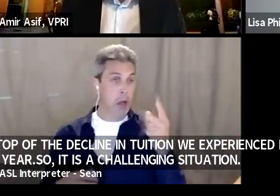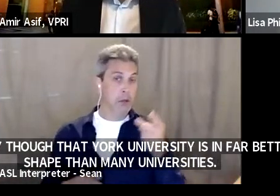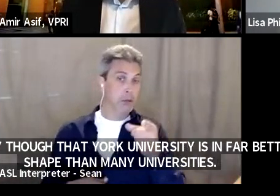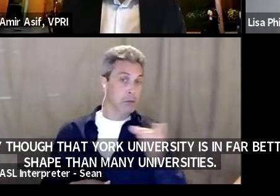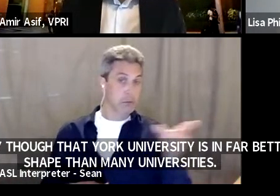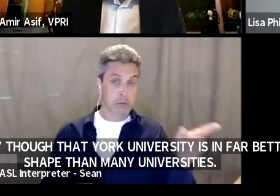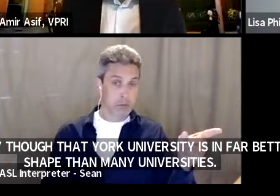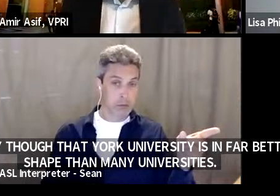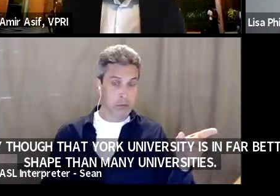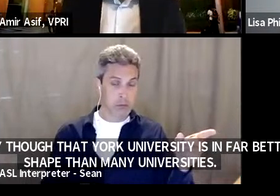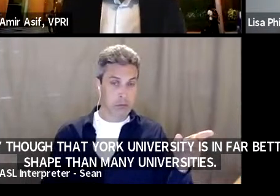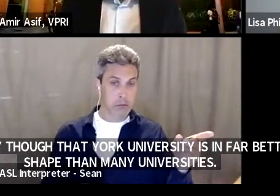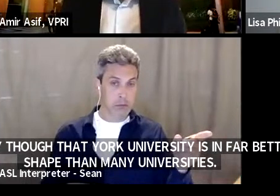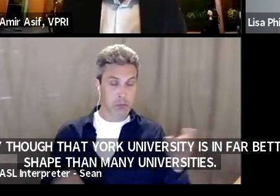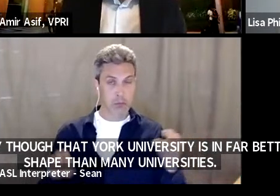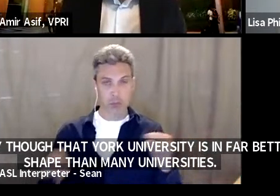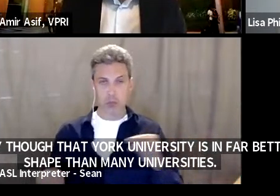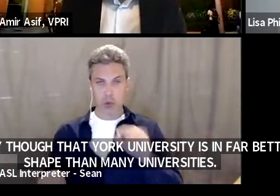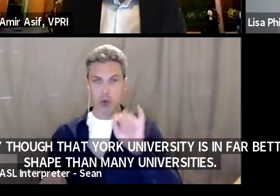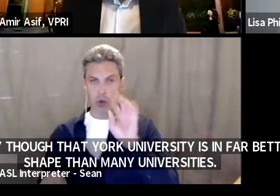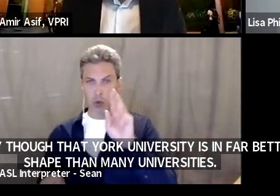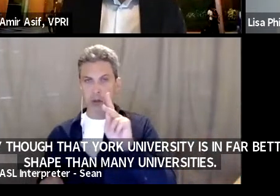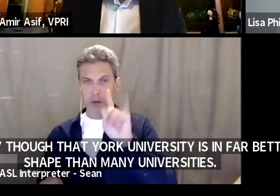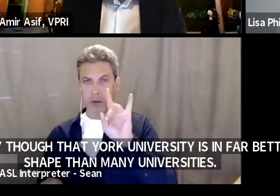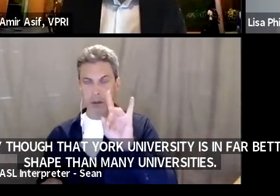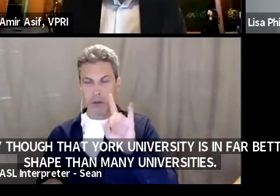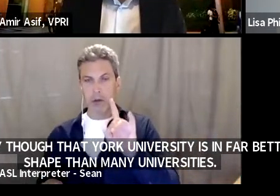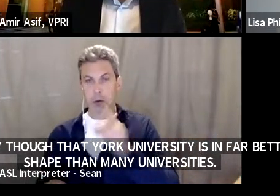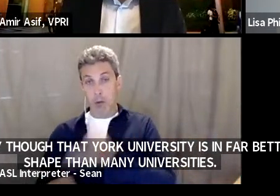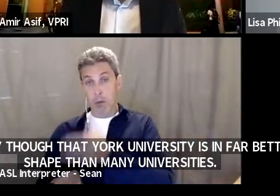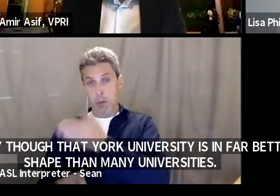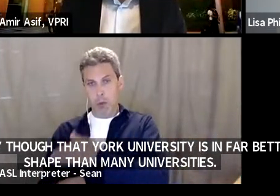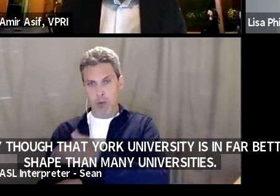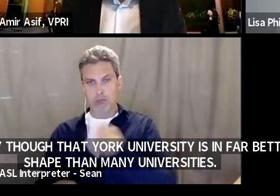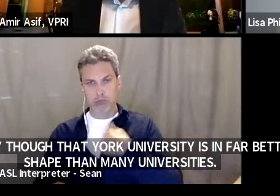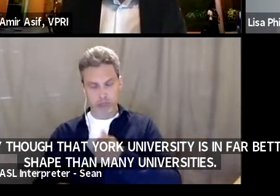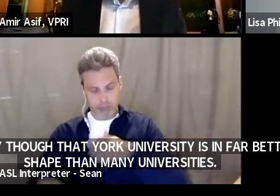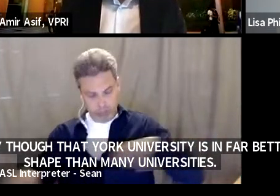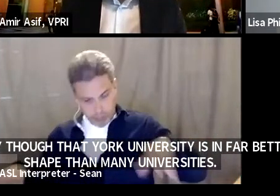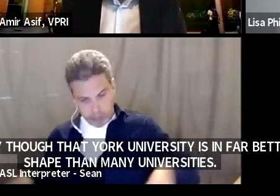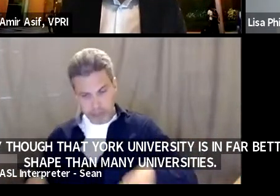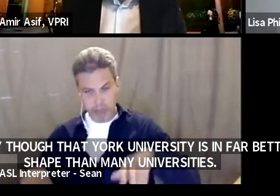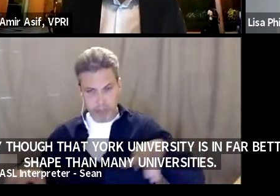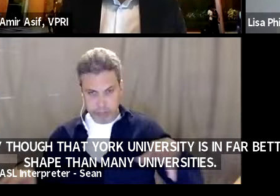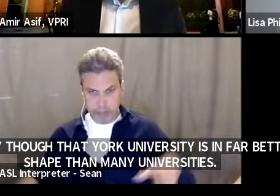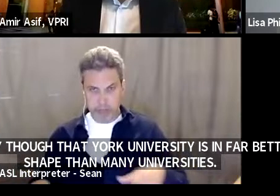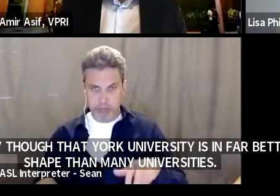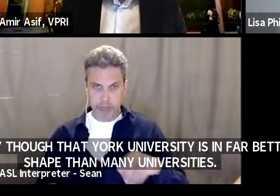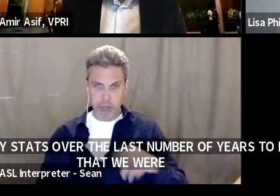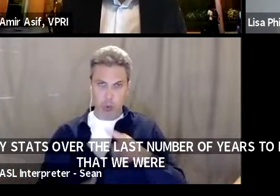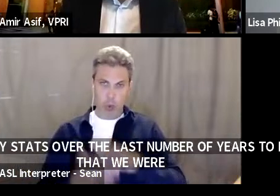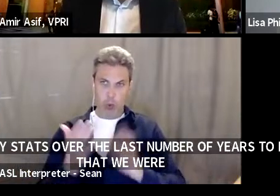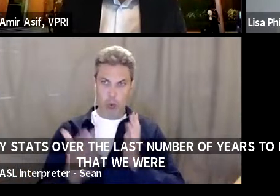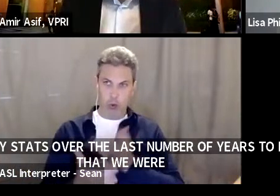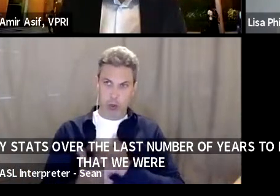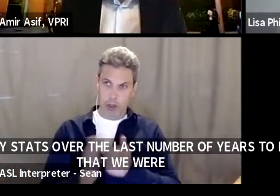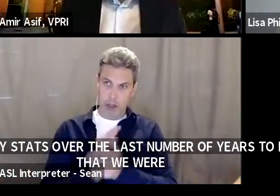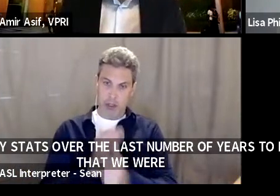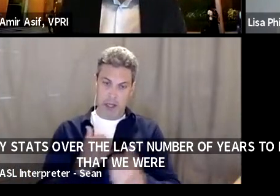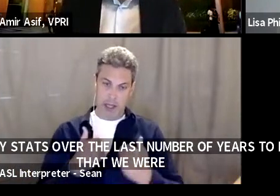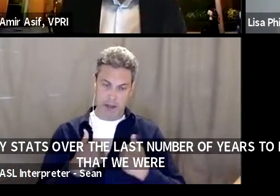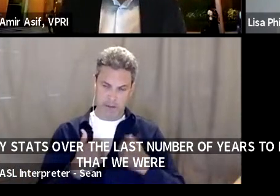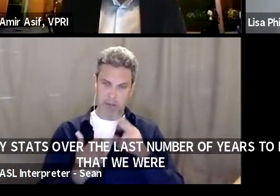ensure that we were in a place of strength Last year in 2019-20, we had a